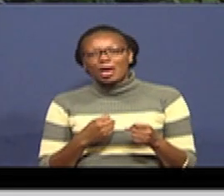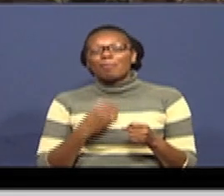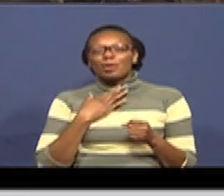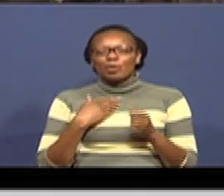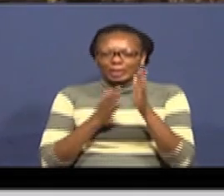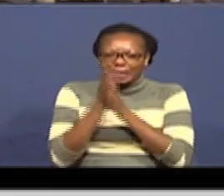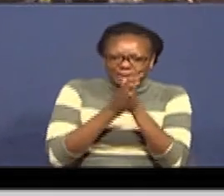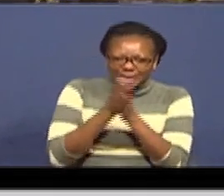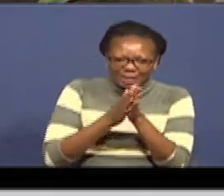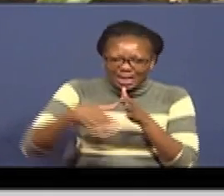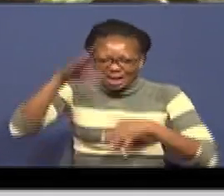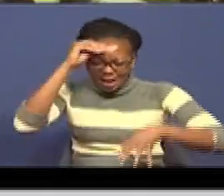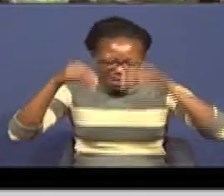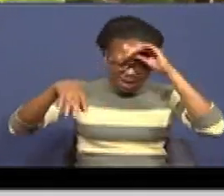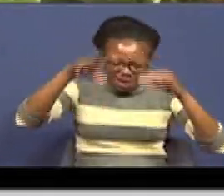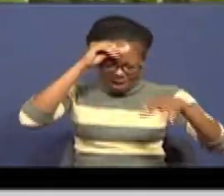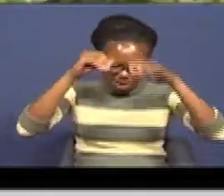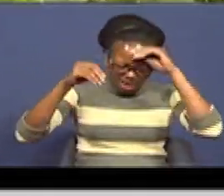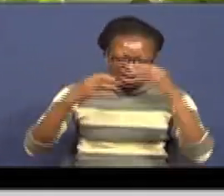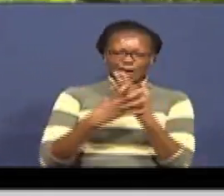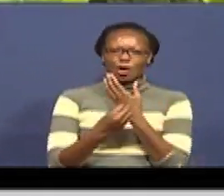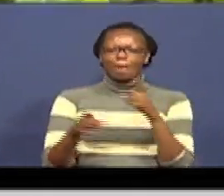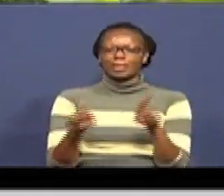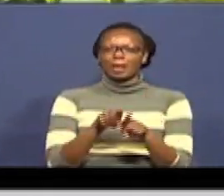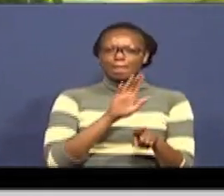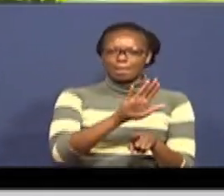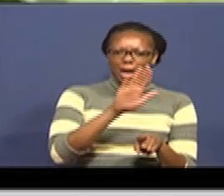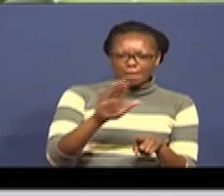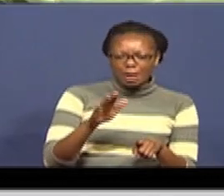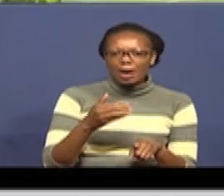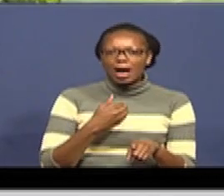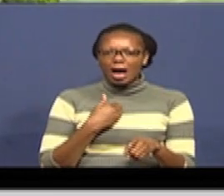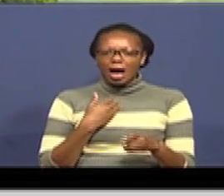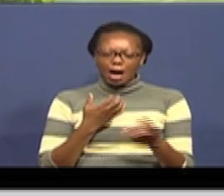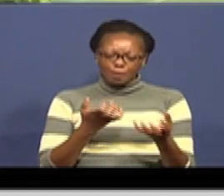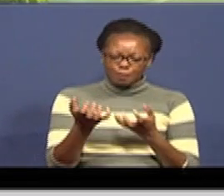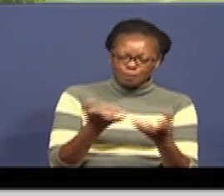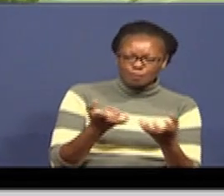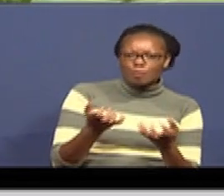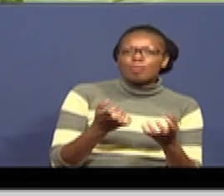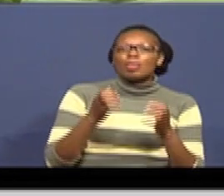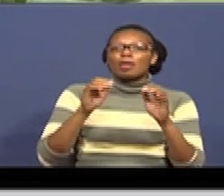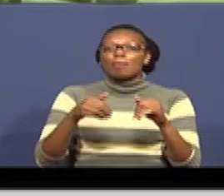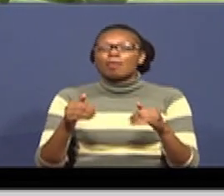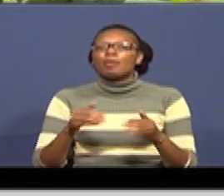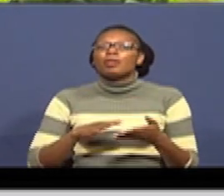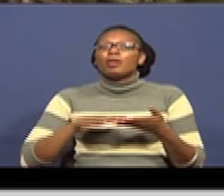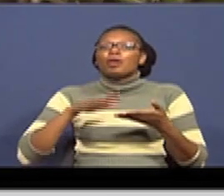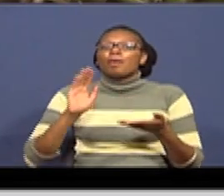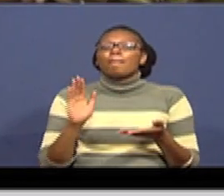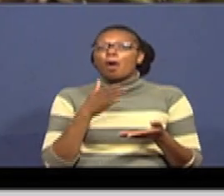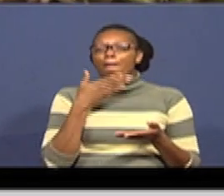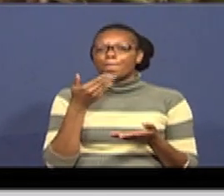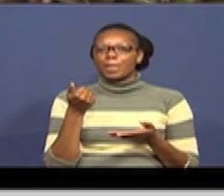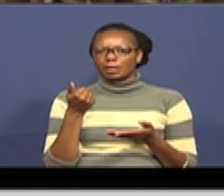regions. Ni pendeleo lililoje kwetu na ndio maana tunanuia kufaidika vilivyo na teknolojia walizonazo na kuboresha